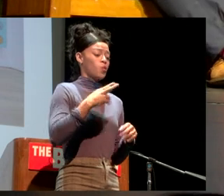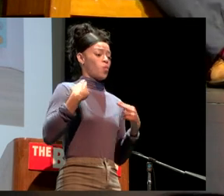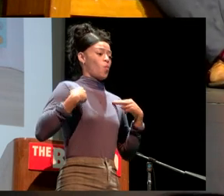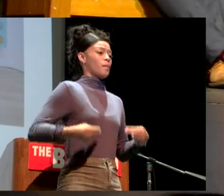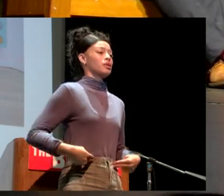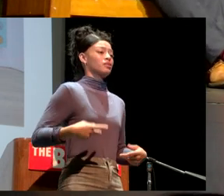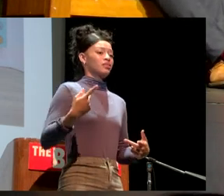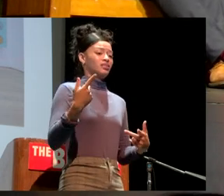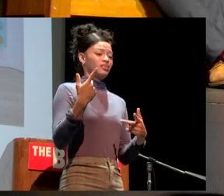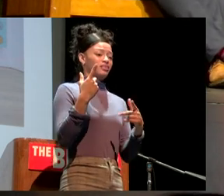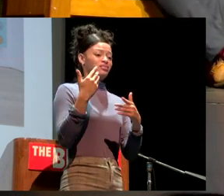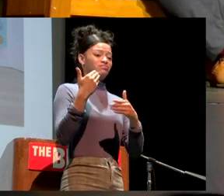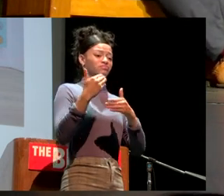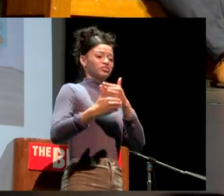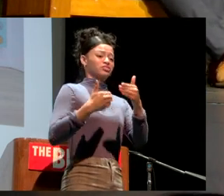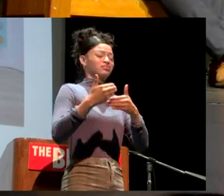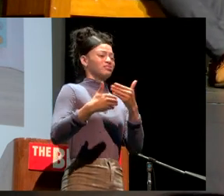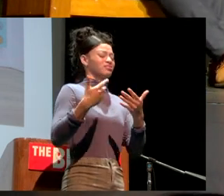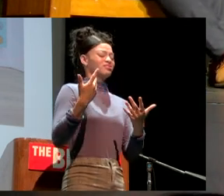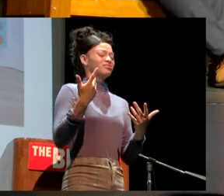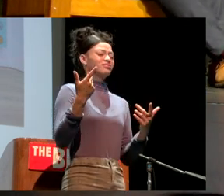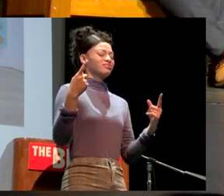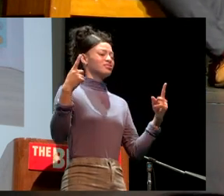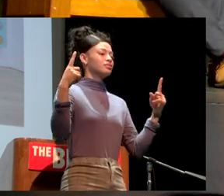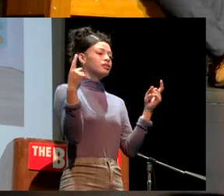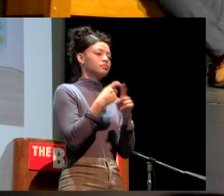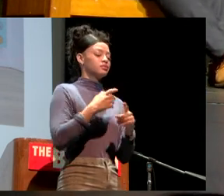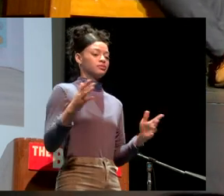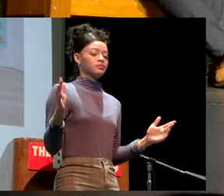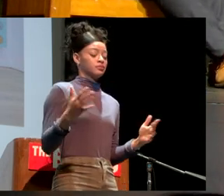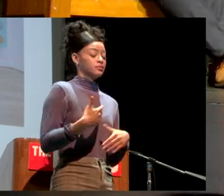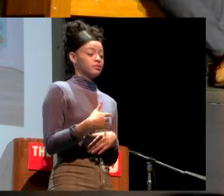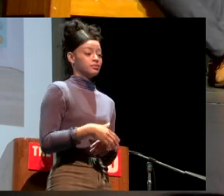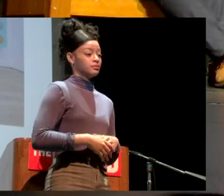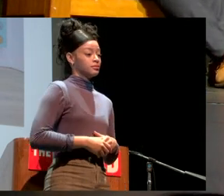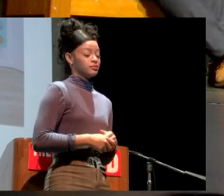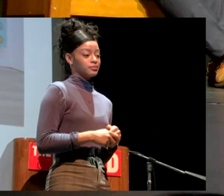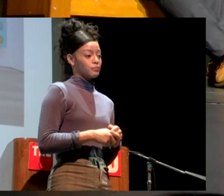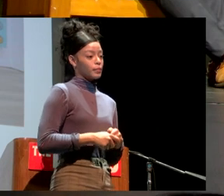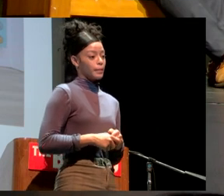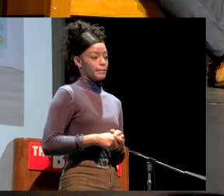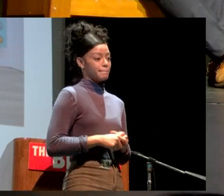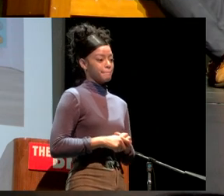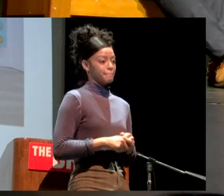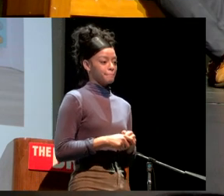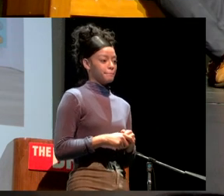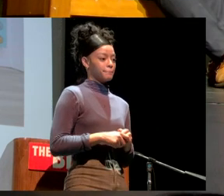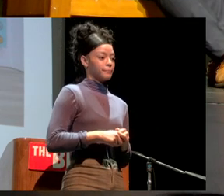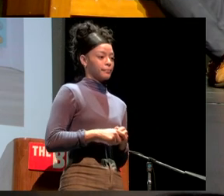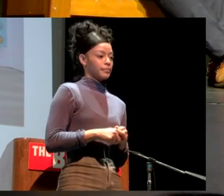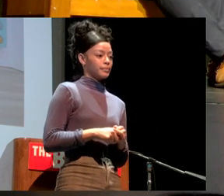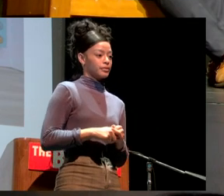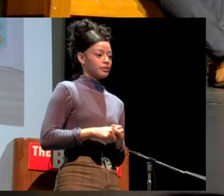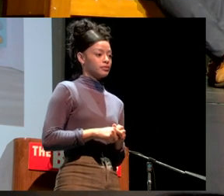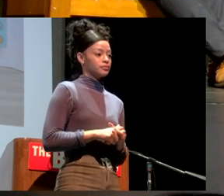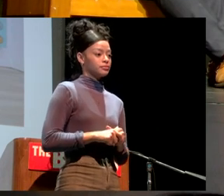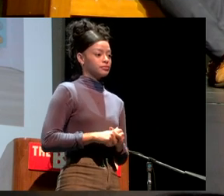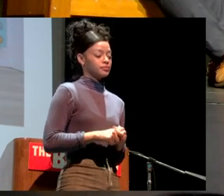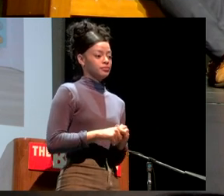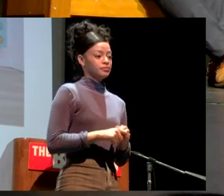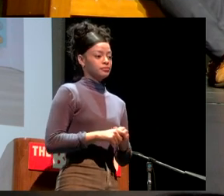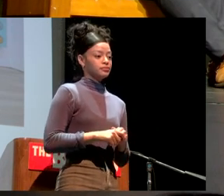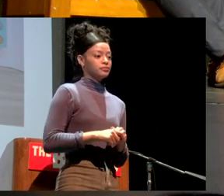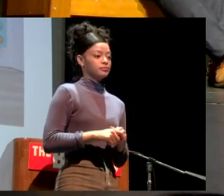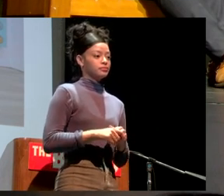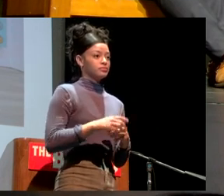human process to keep track of how to make all these uniques, and I think it really shows. Personally, I still didn't open mine because I'm in hotel Wi-Fi and I